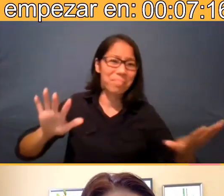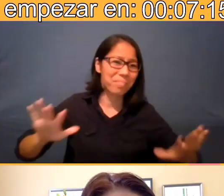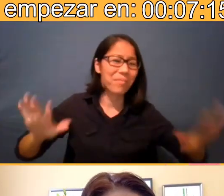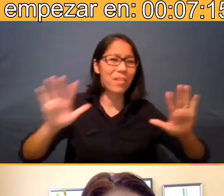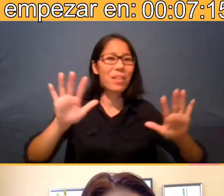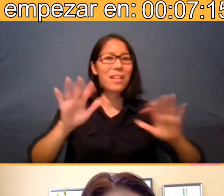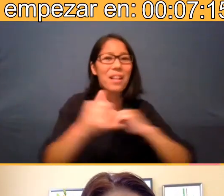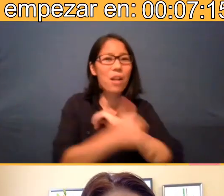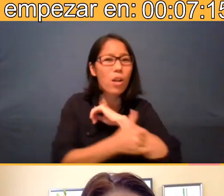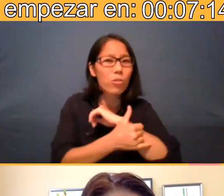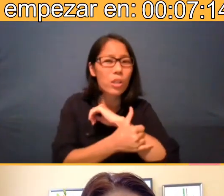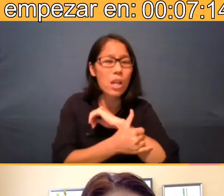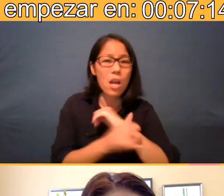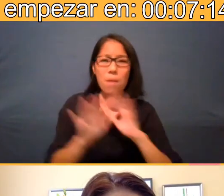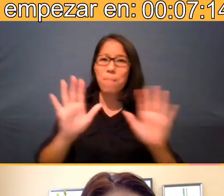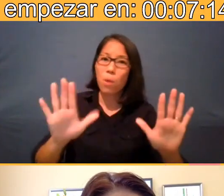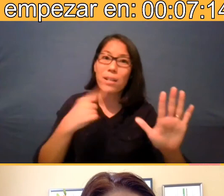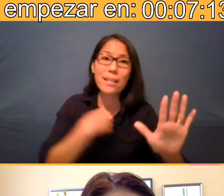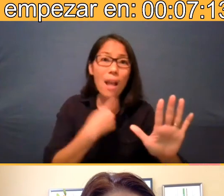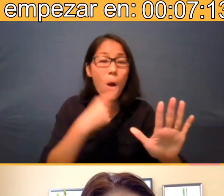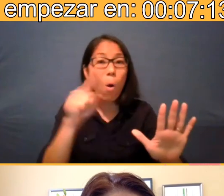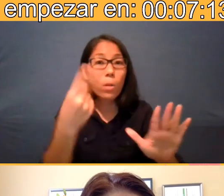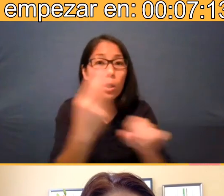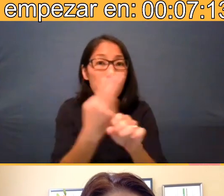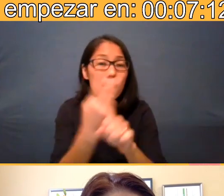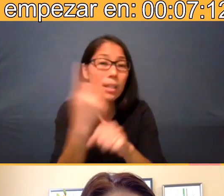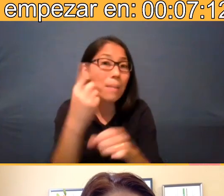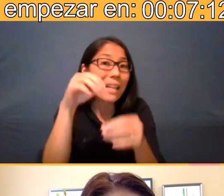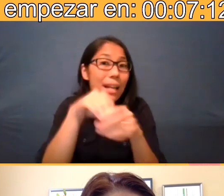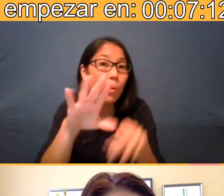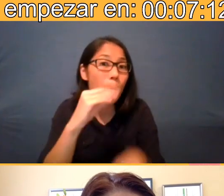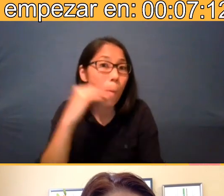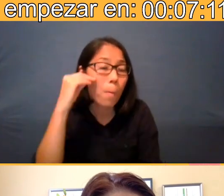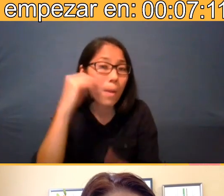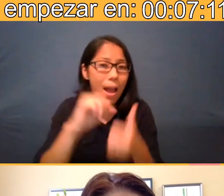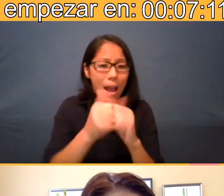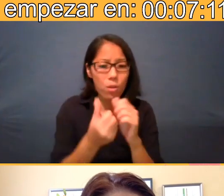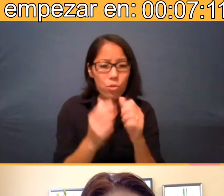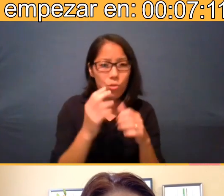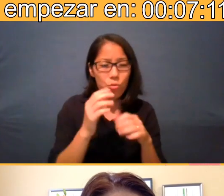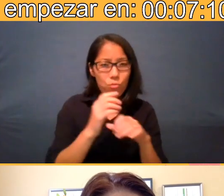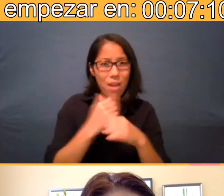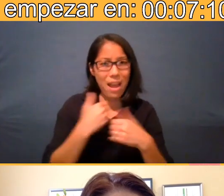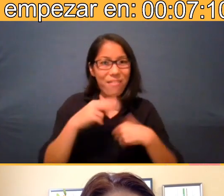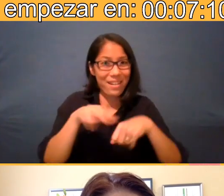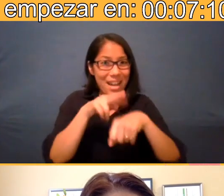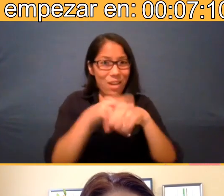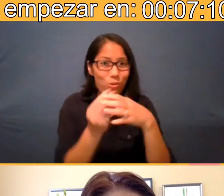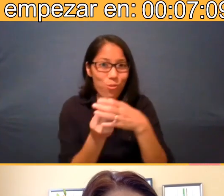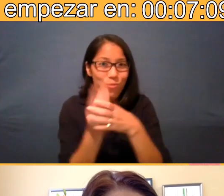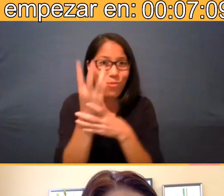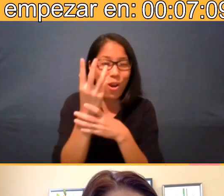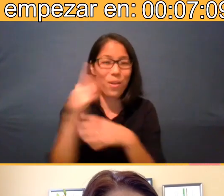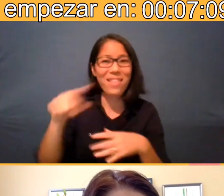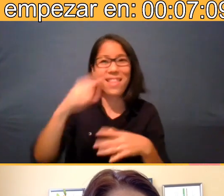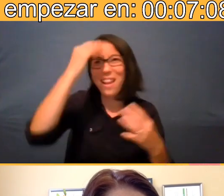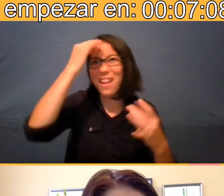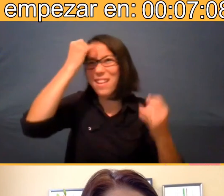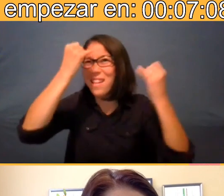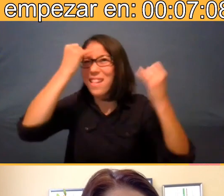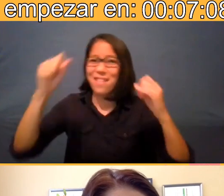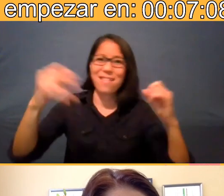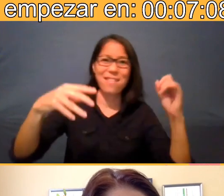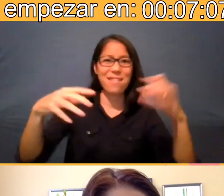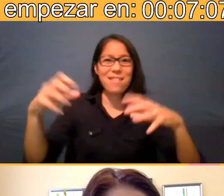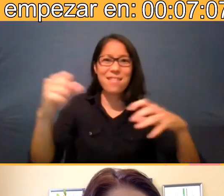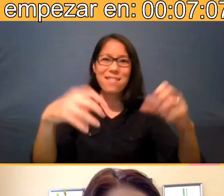only using what is inside your home, how do you make nature grow and bloom? And then pulling all of those ideas together, it's just been